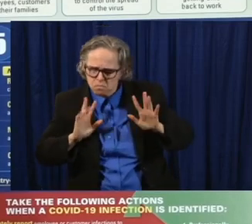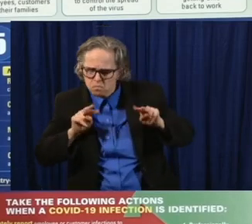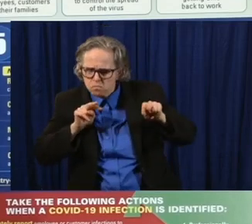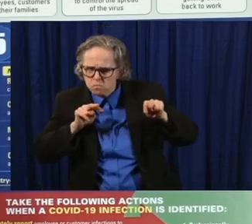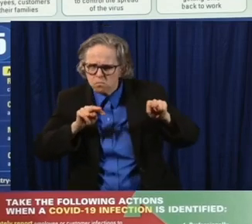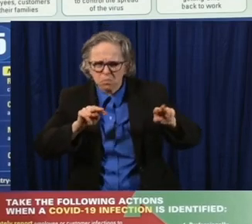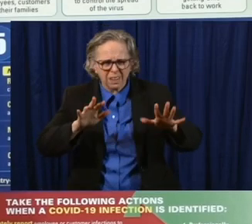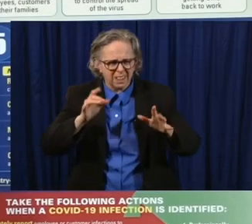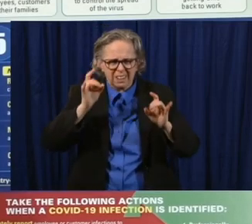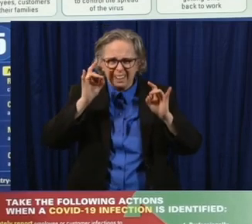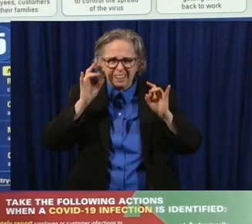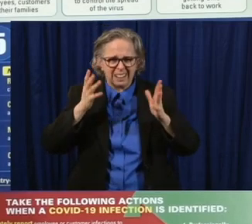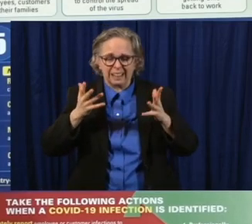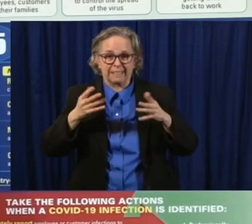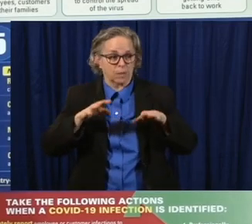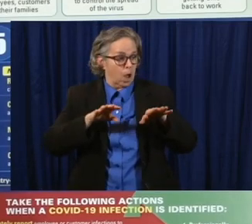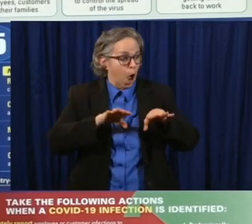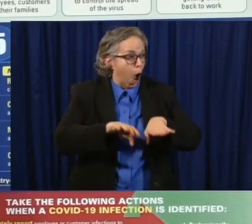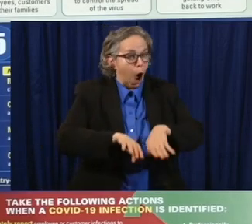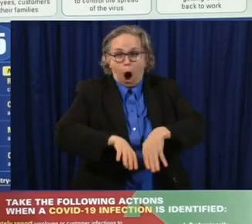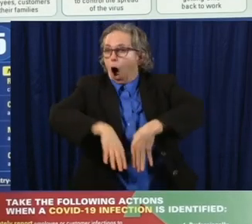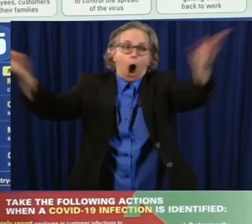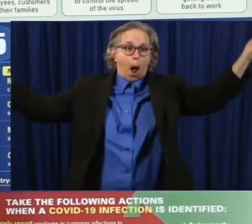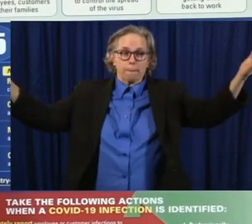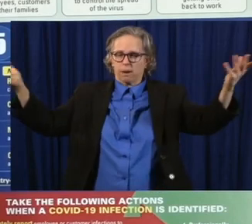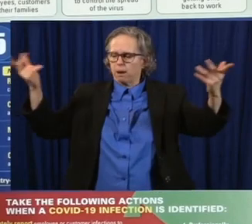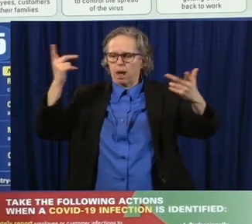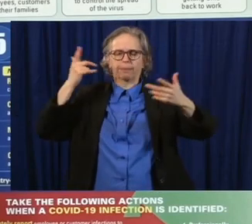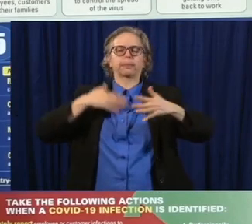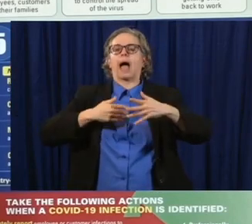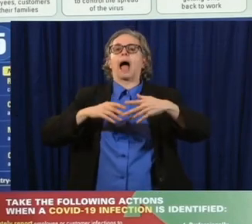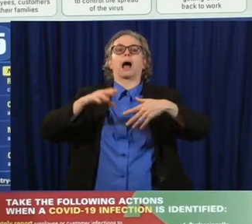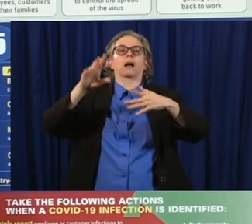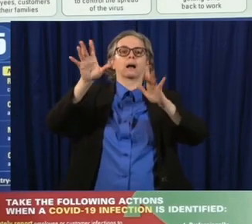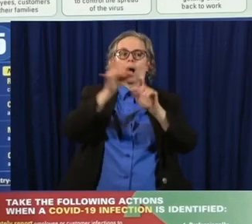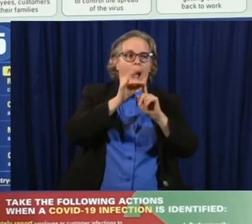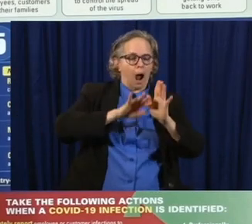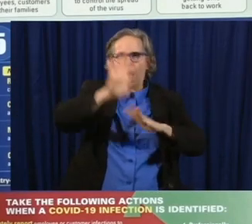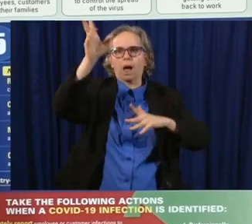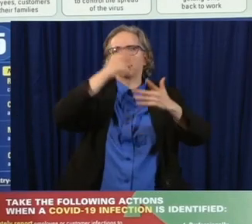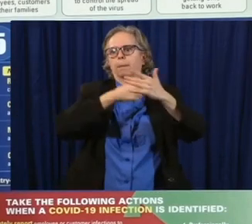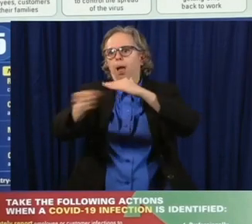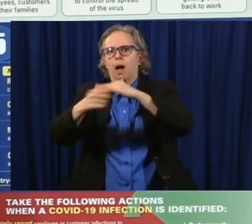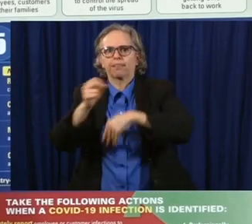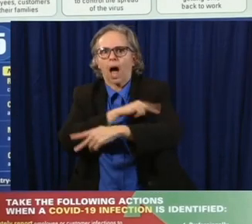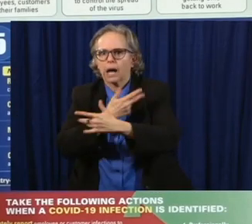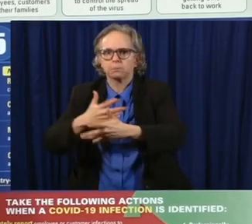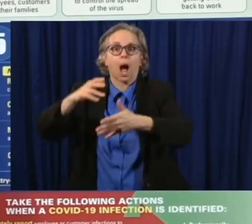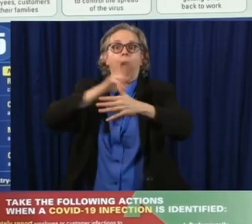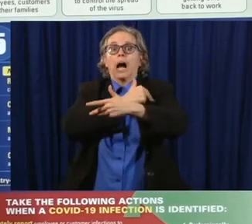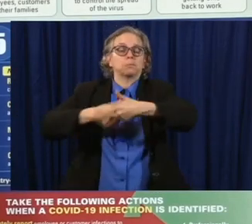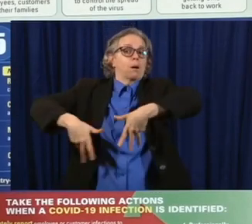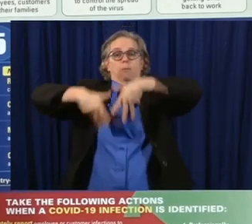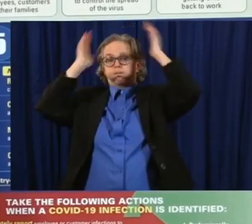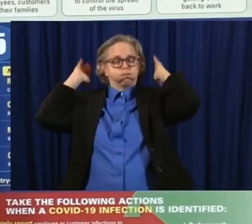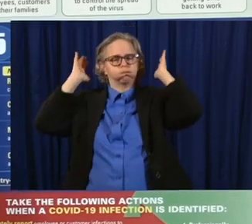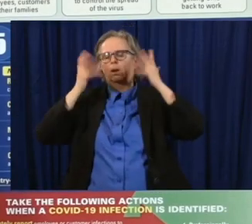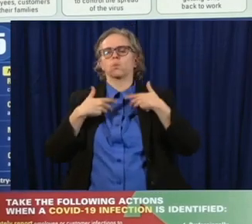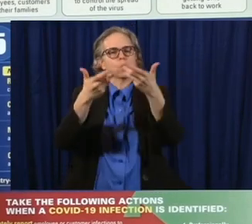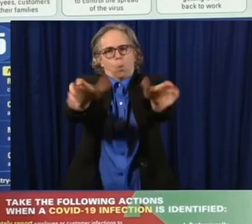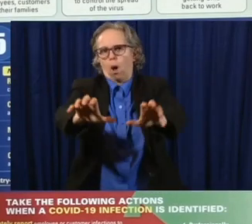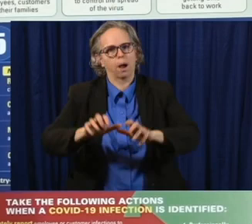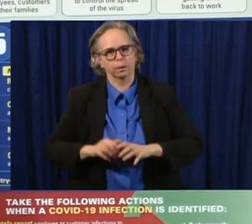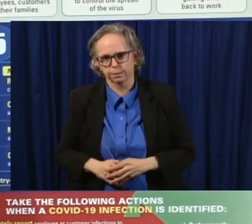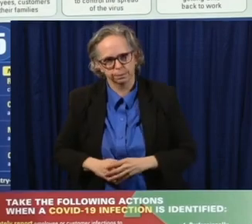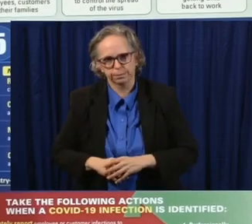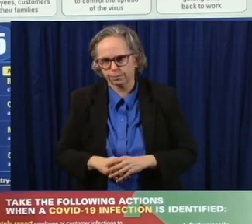back. We don't want to see a huge spike in hospitalizations. We don't want to see a huge spike in cases.